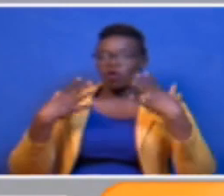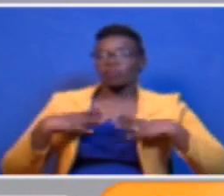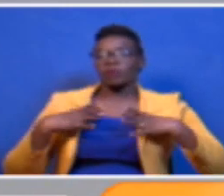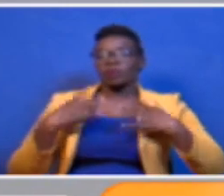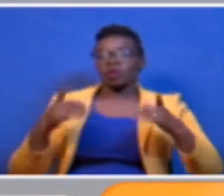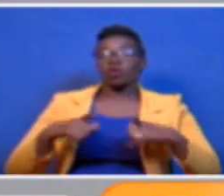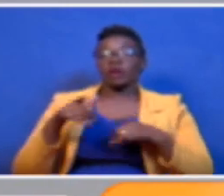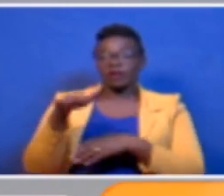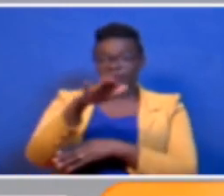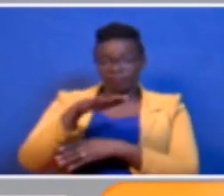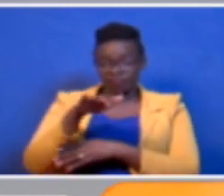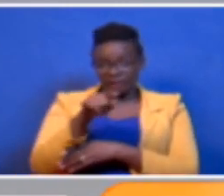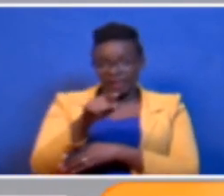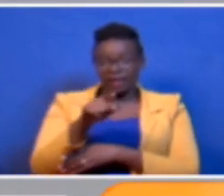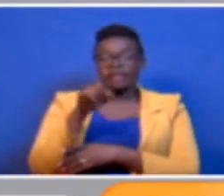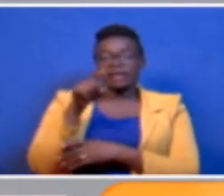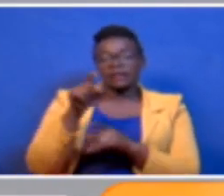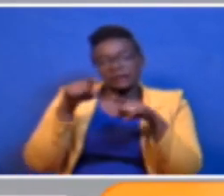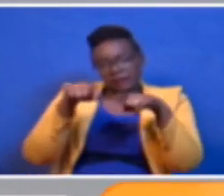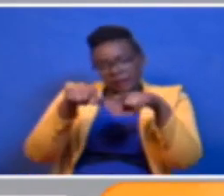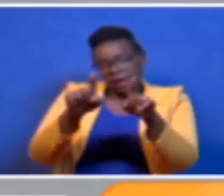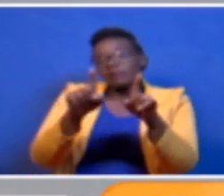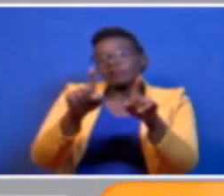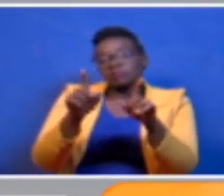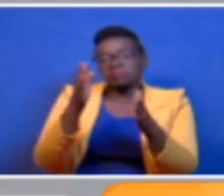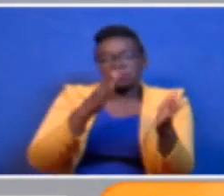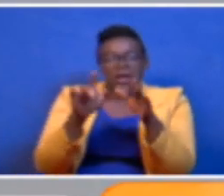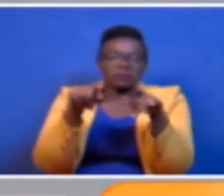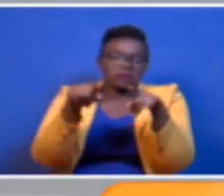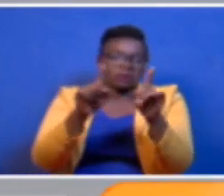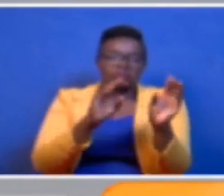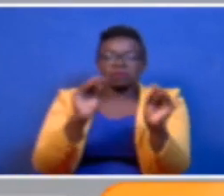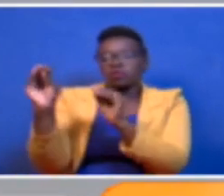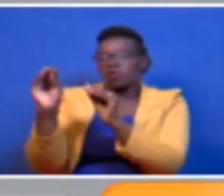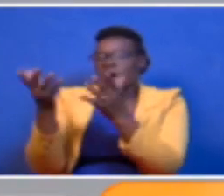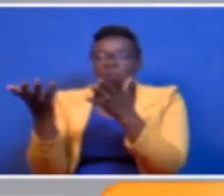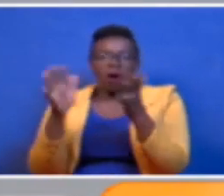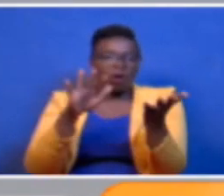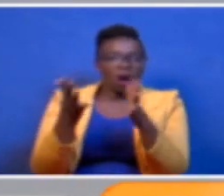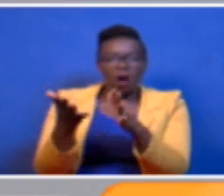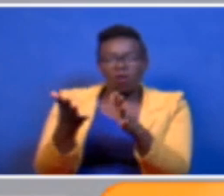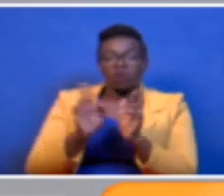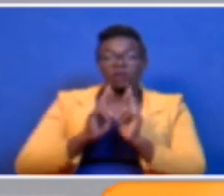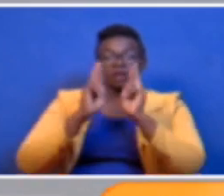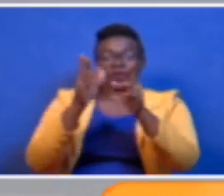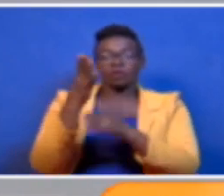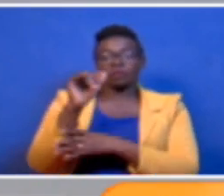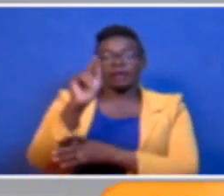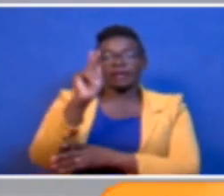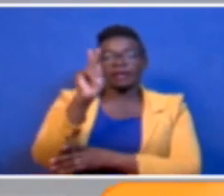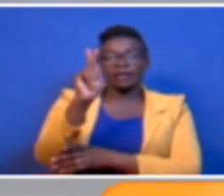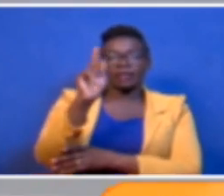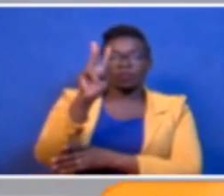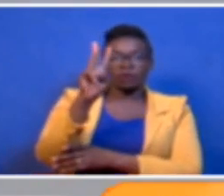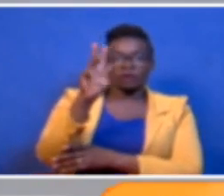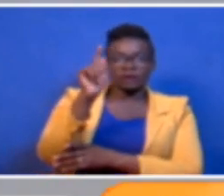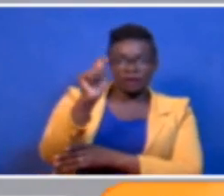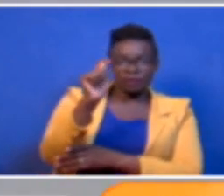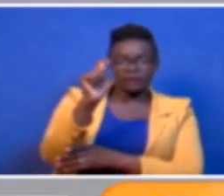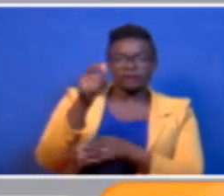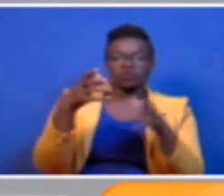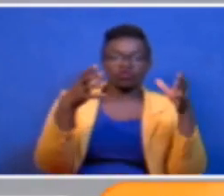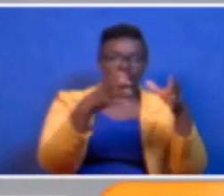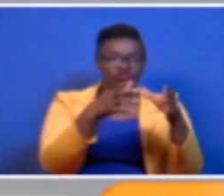dwellers who will be required to make their own arrangements of resettlement. A report prepared by the Kenya Water Towers